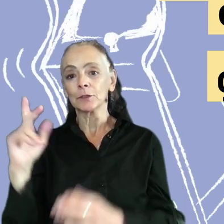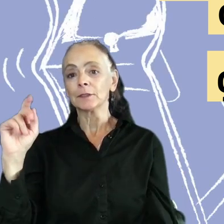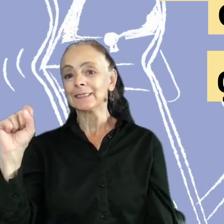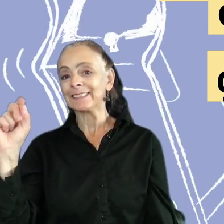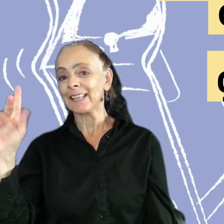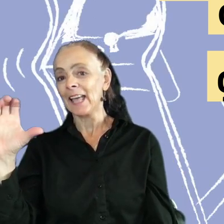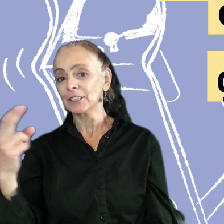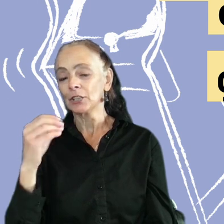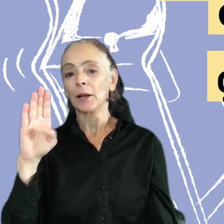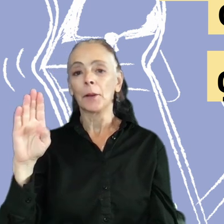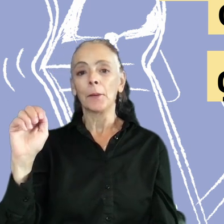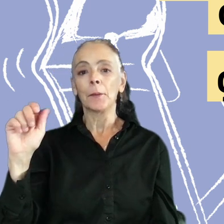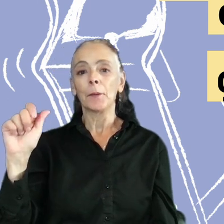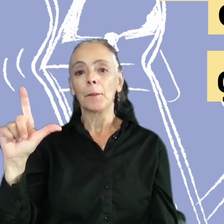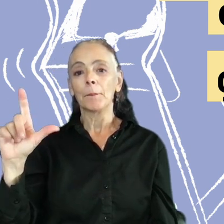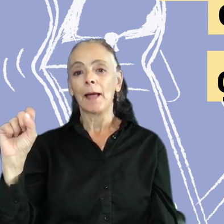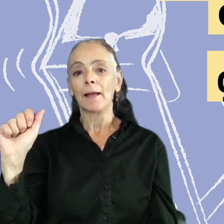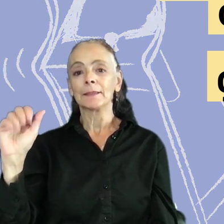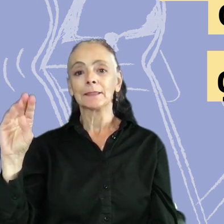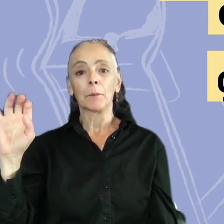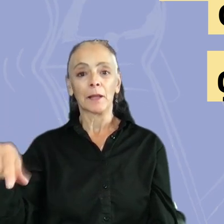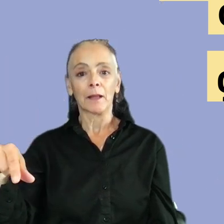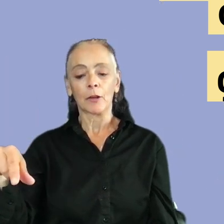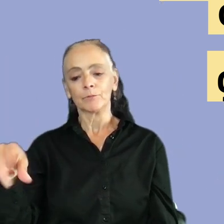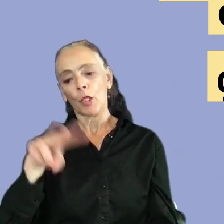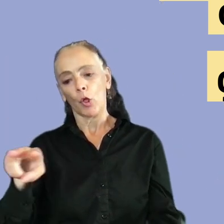balsamiq check out the link below